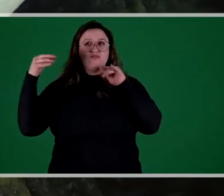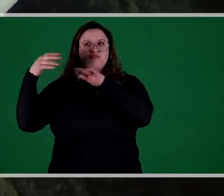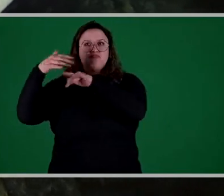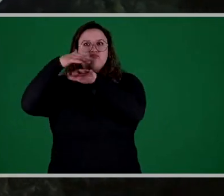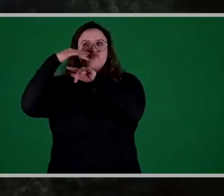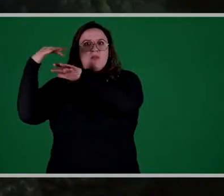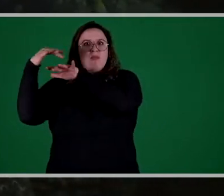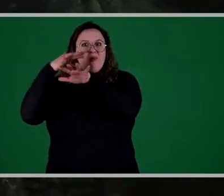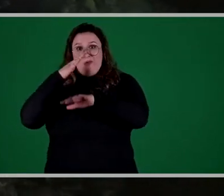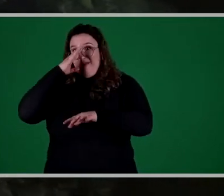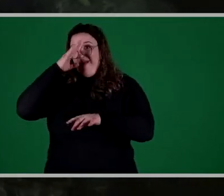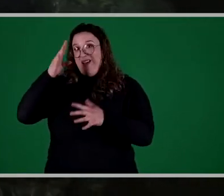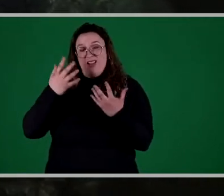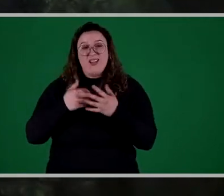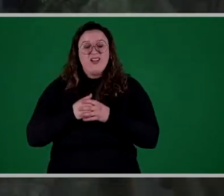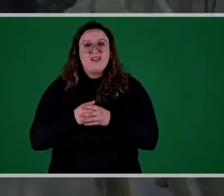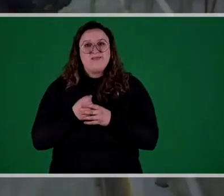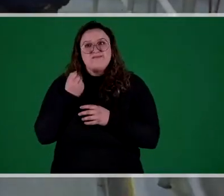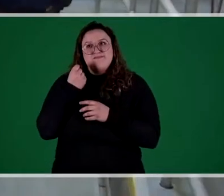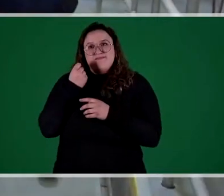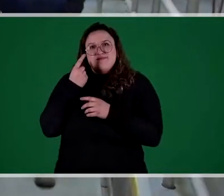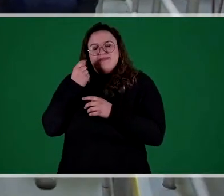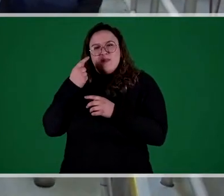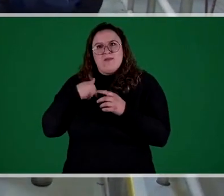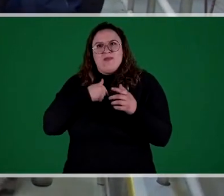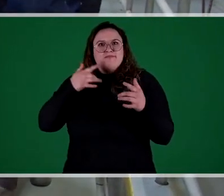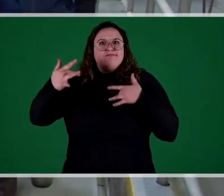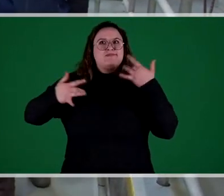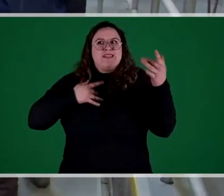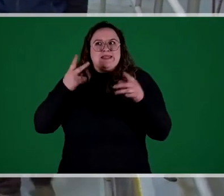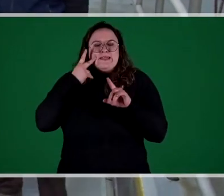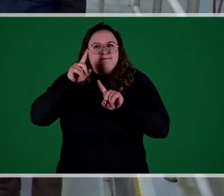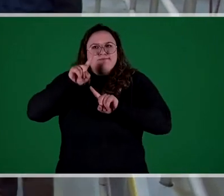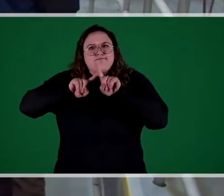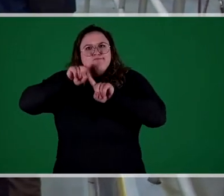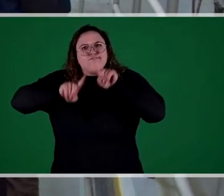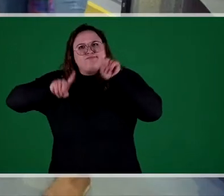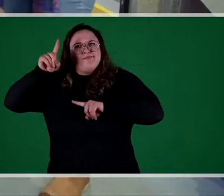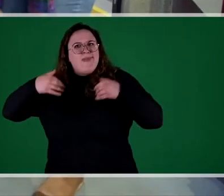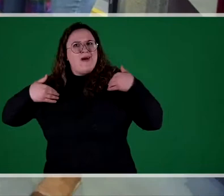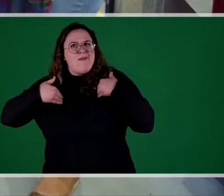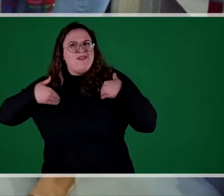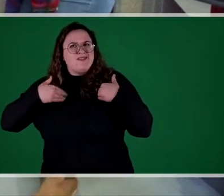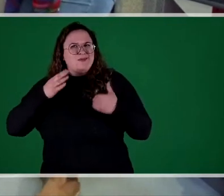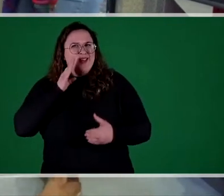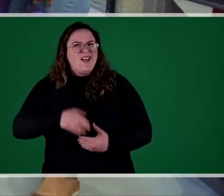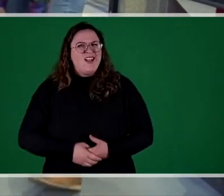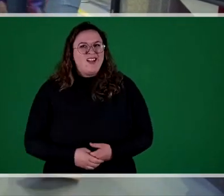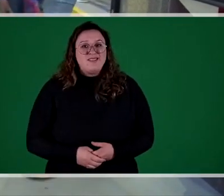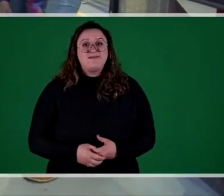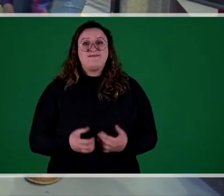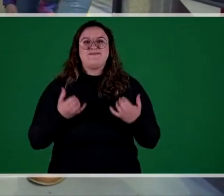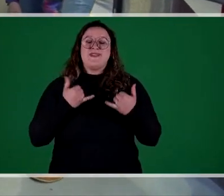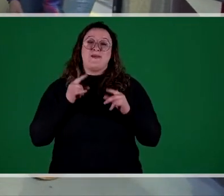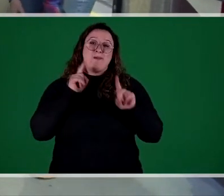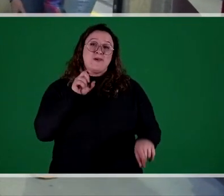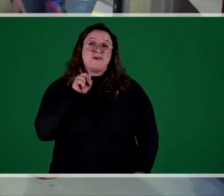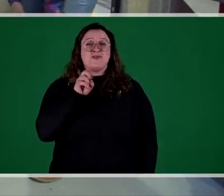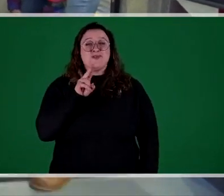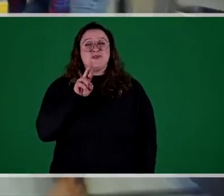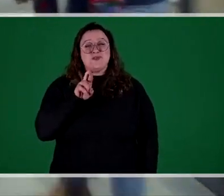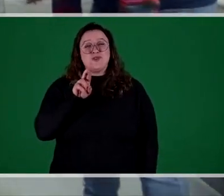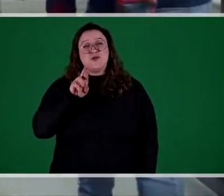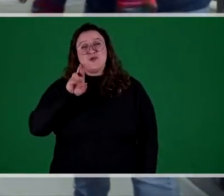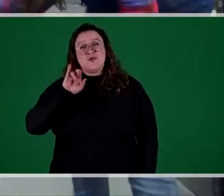of these underwater mountains. And so we really could see some very unusual creatures today. We're going to Sur Ridge. I've never been there